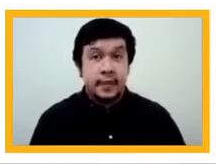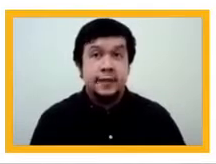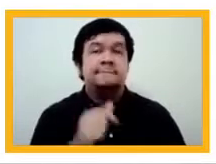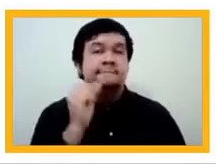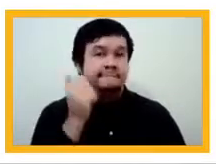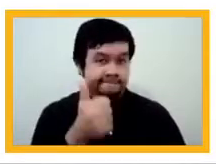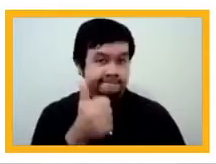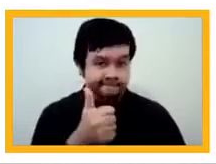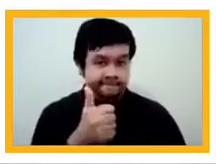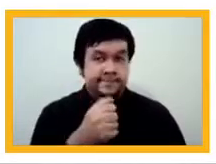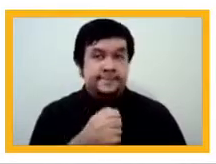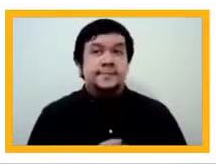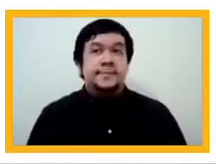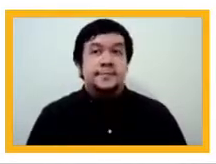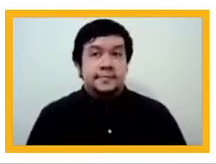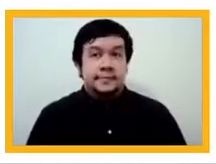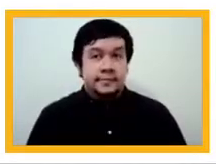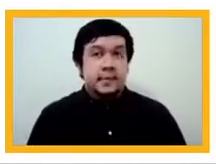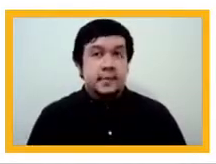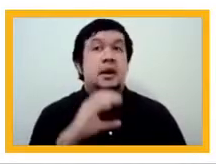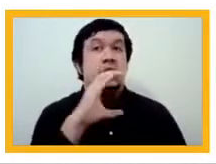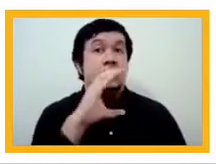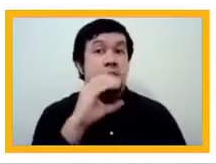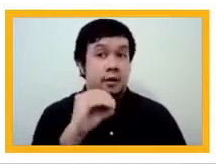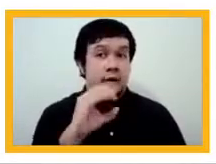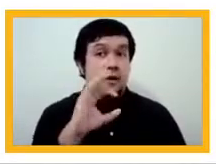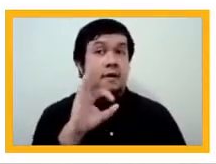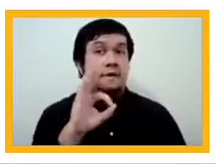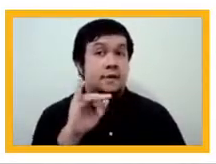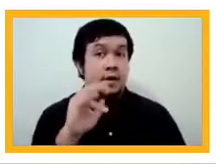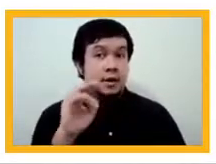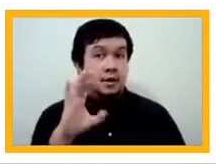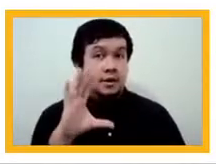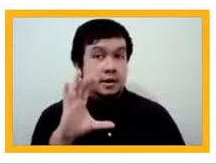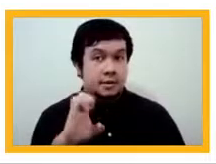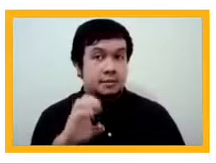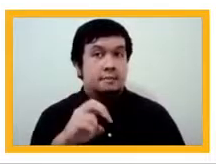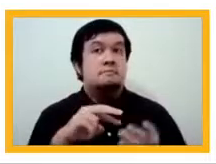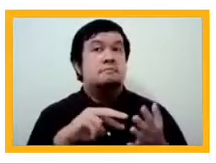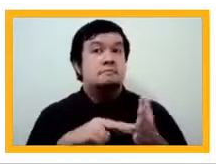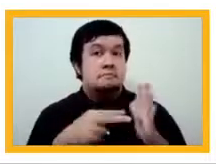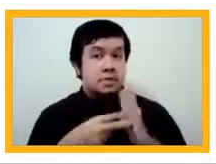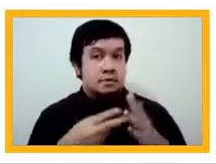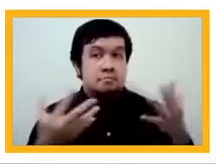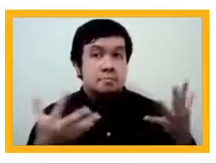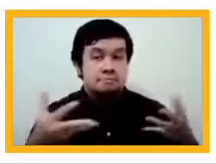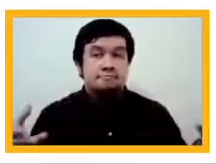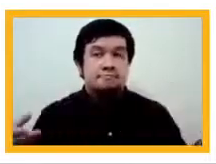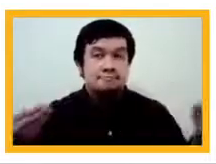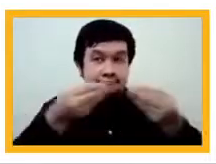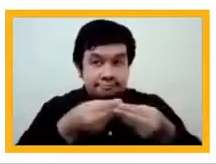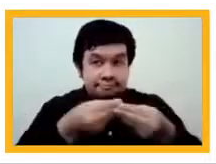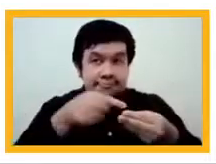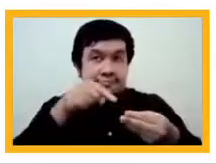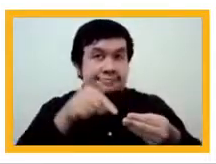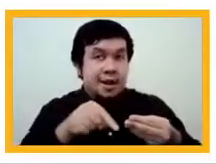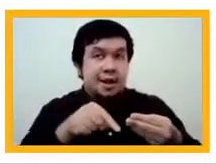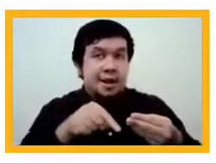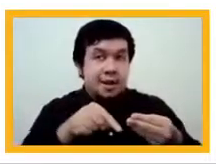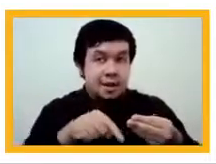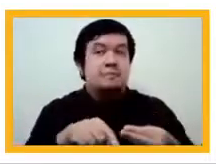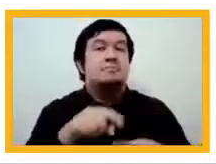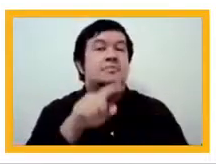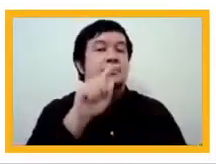Co-financing is another approach. We talk about tax incentive, and co-financing is also widespread and delivered using